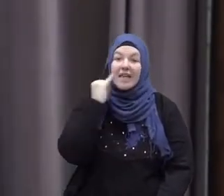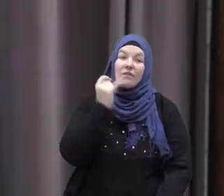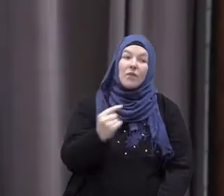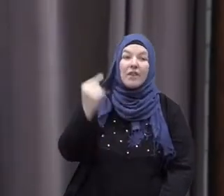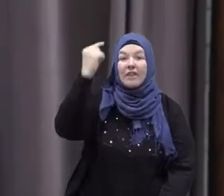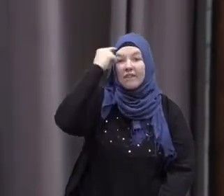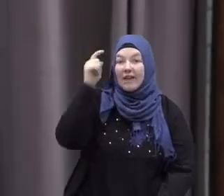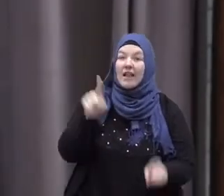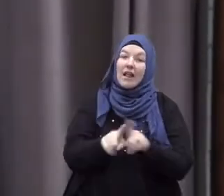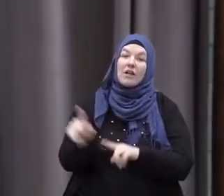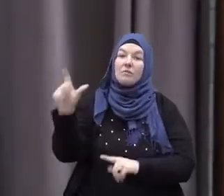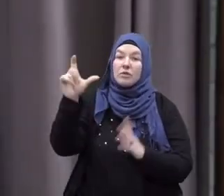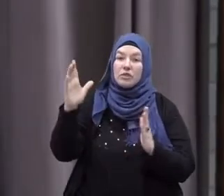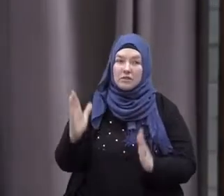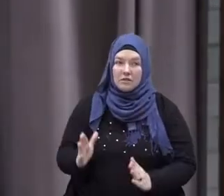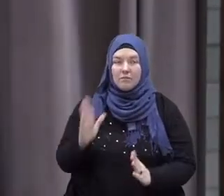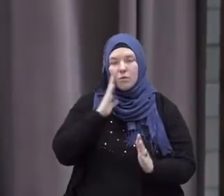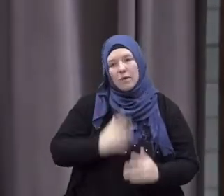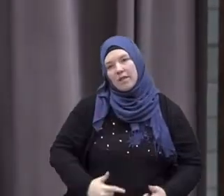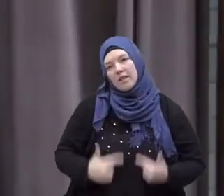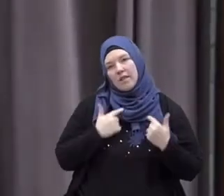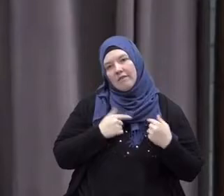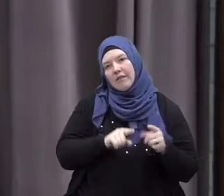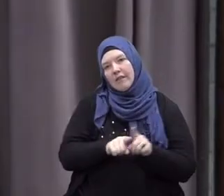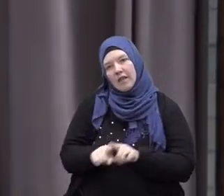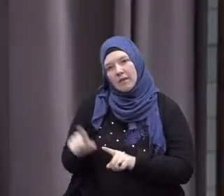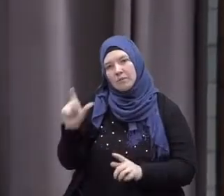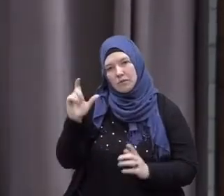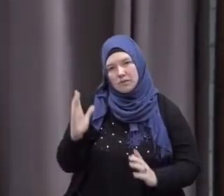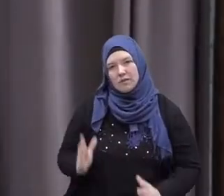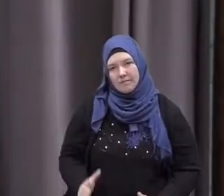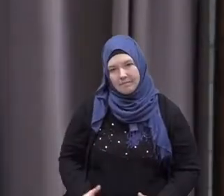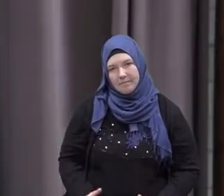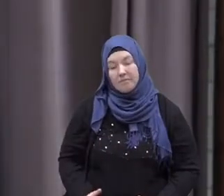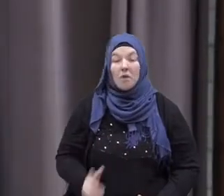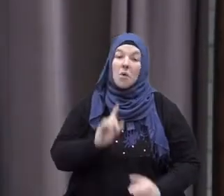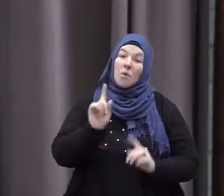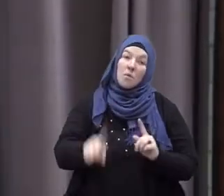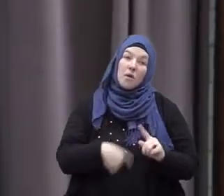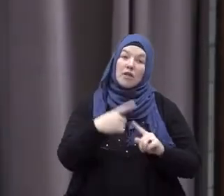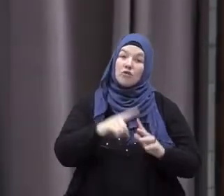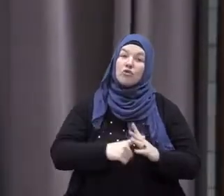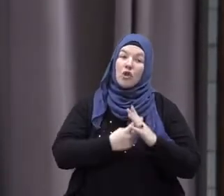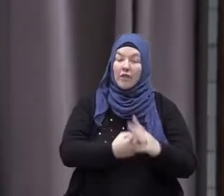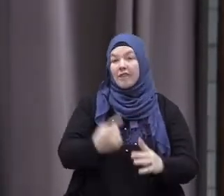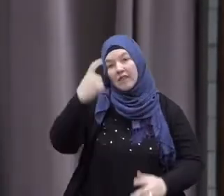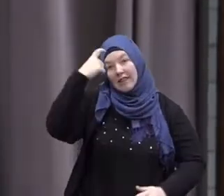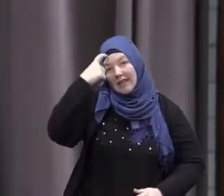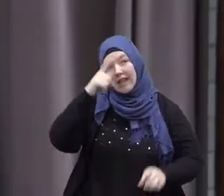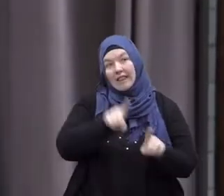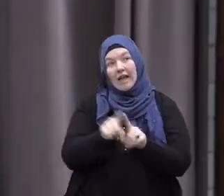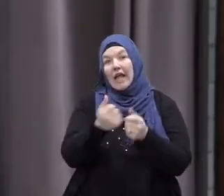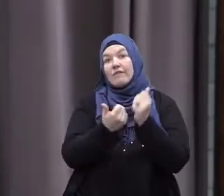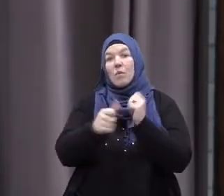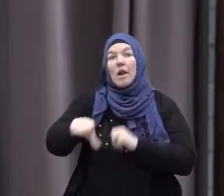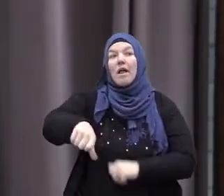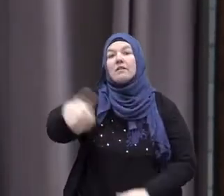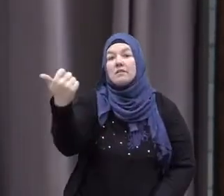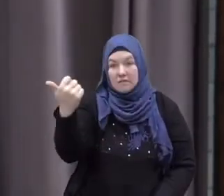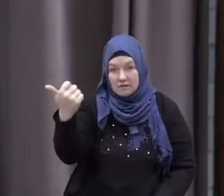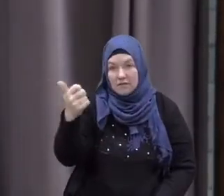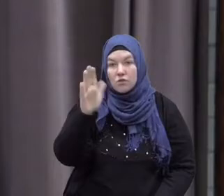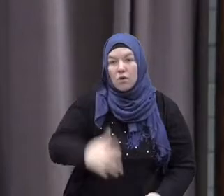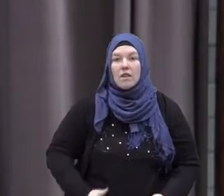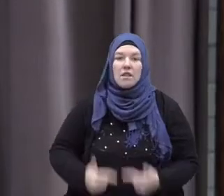think like a Muslim, you will live like a Muslim. Once you start thinking like everybody else,